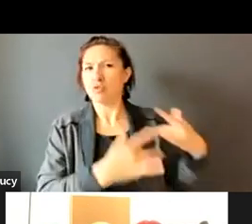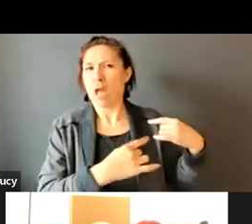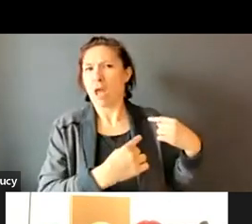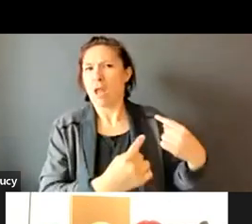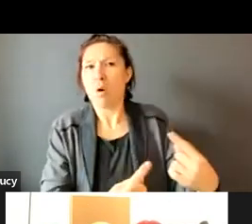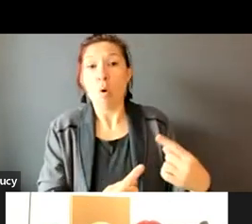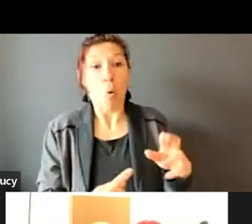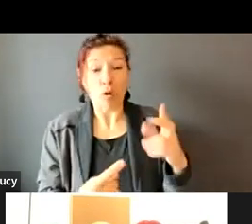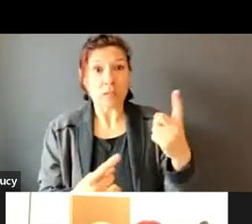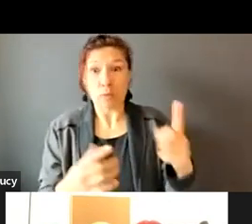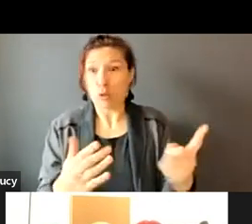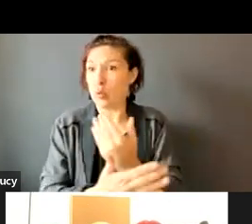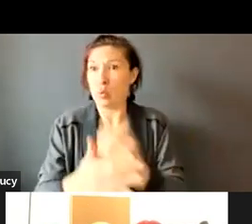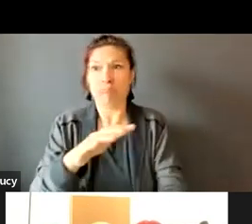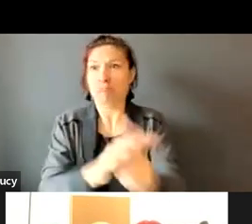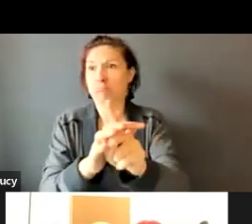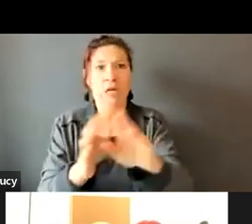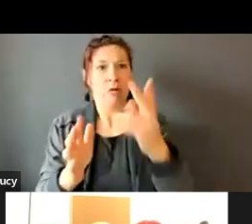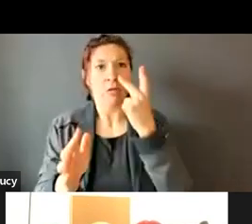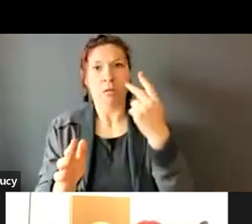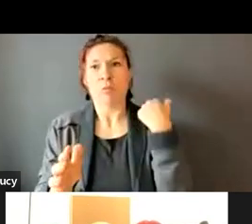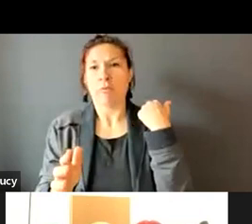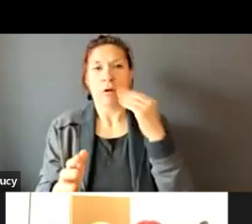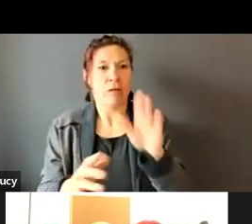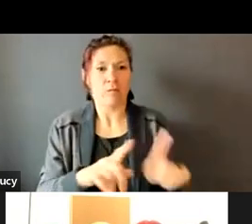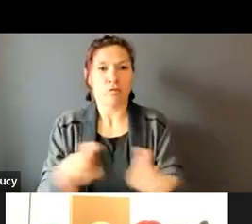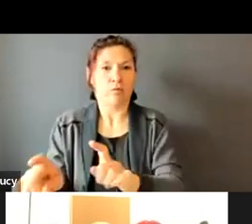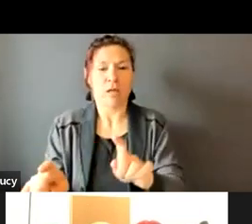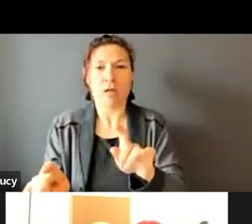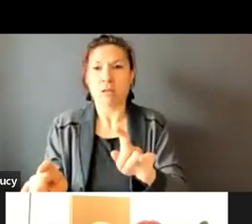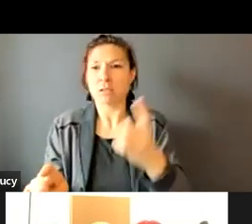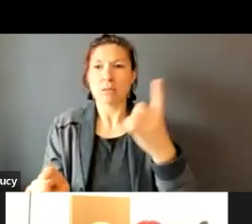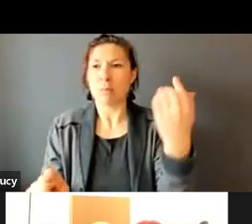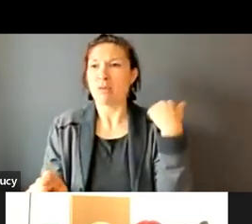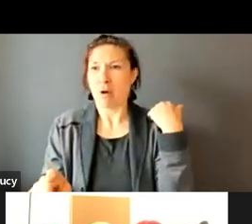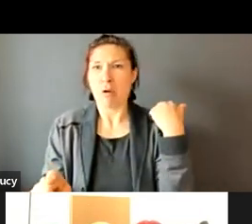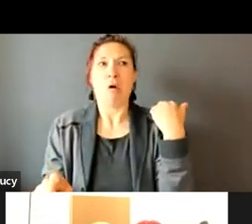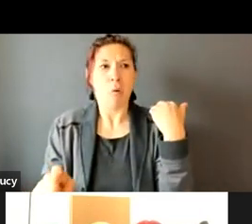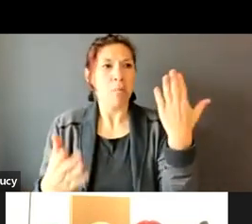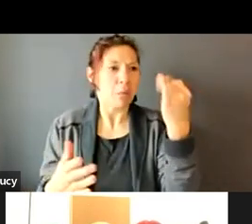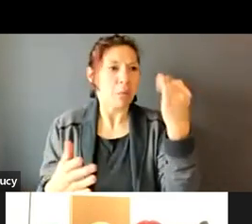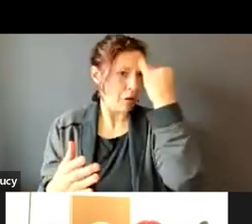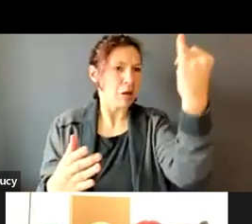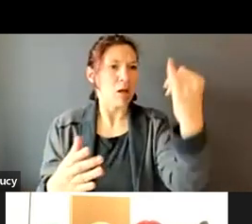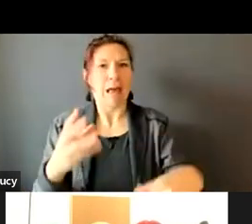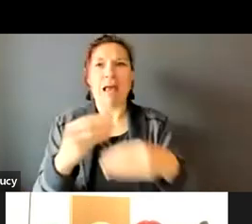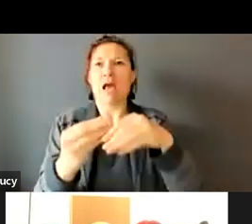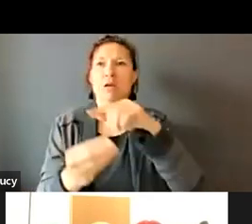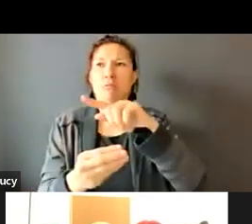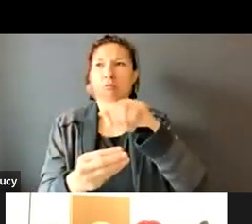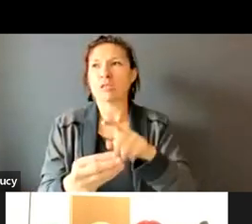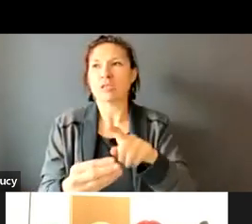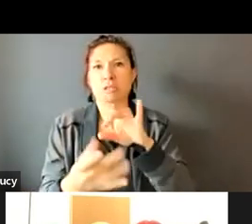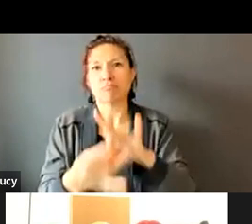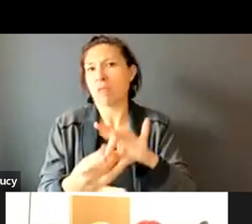it's an area that you haven't really done much surveying on and so you want to at least ask a couple of questions on that area so I